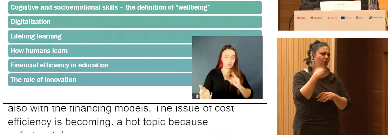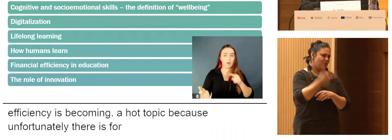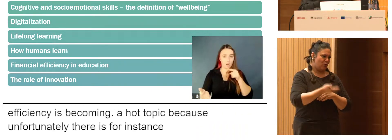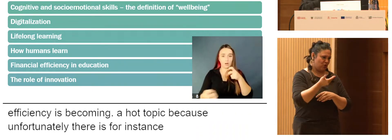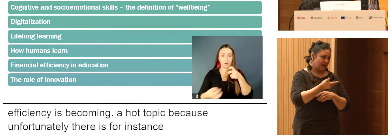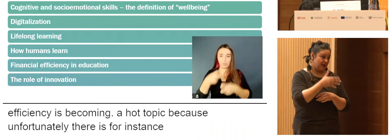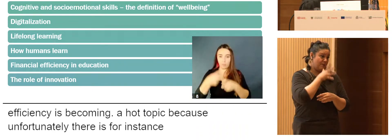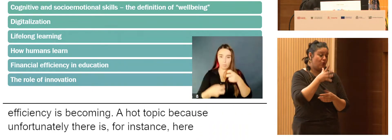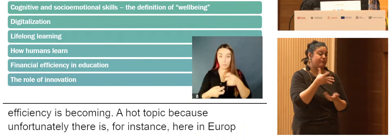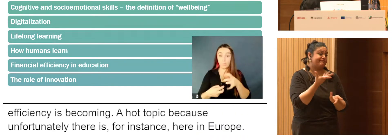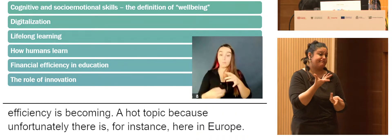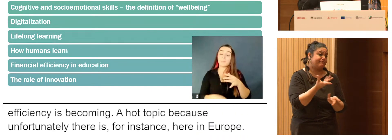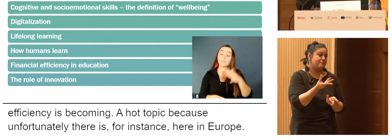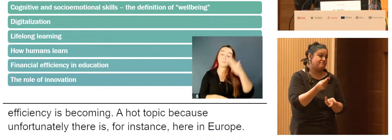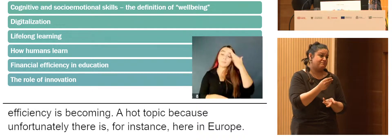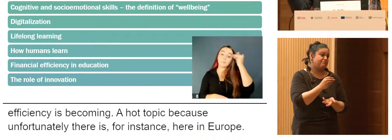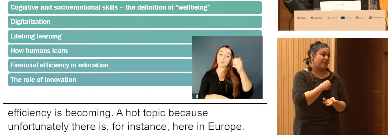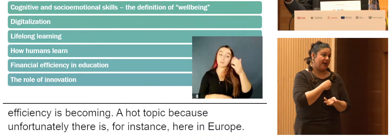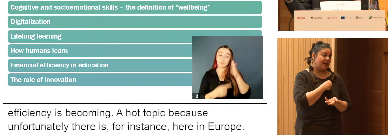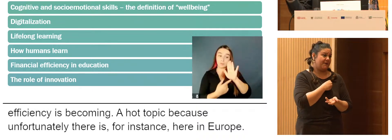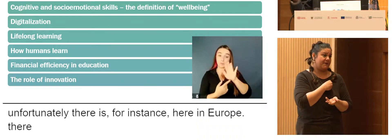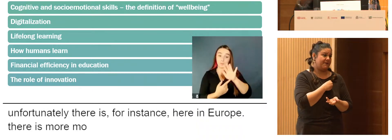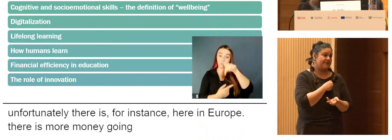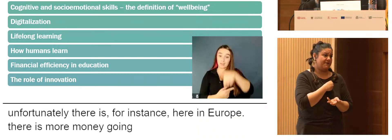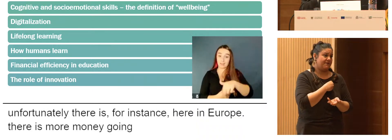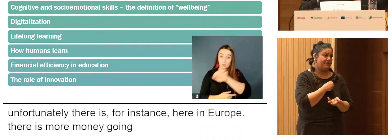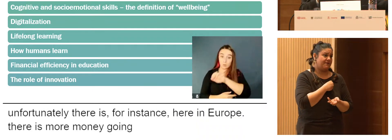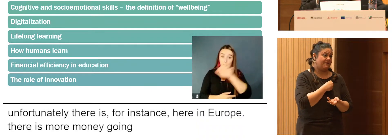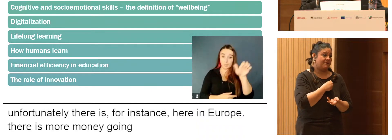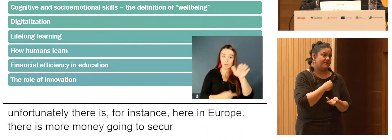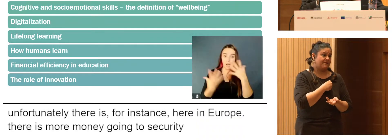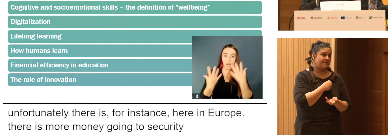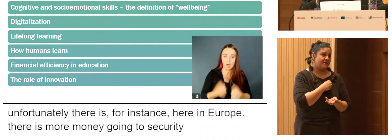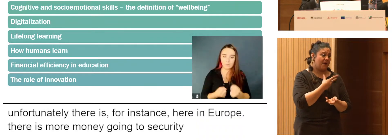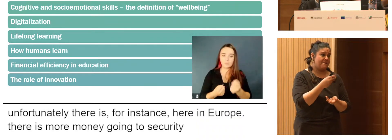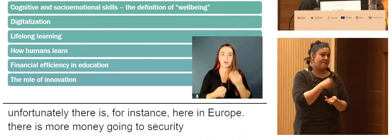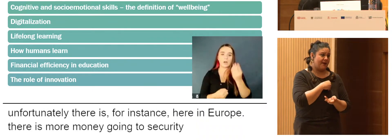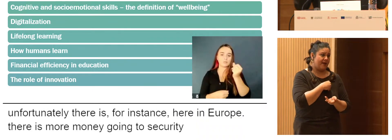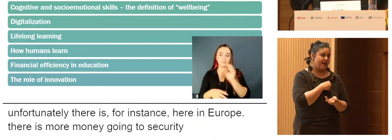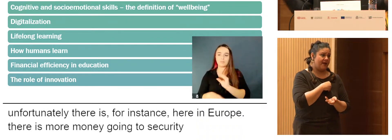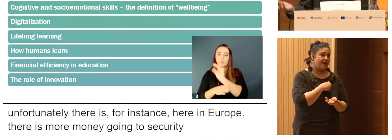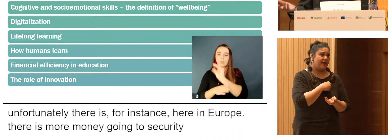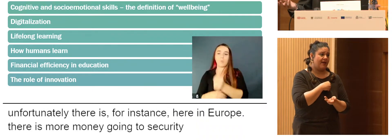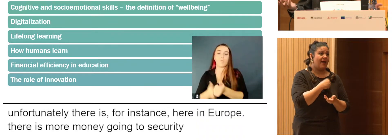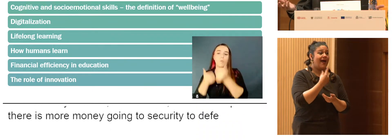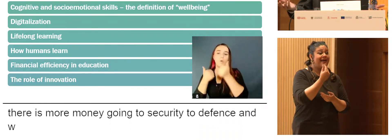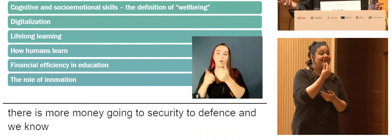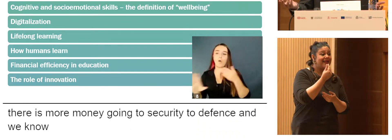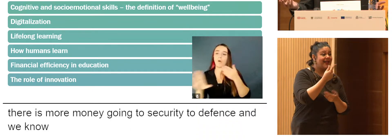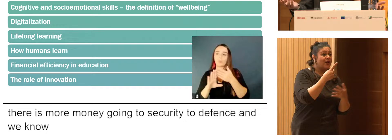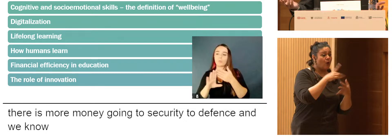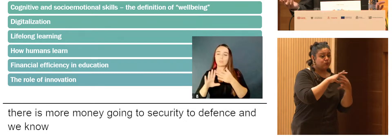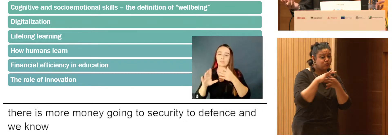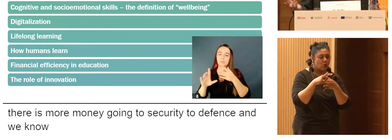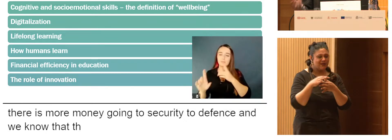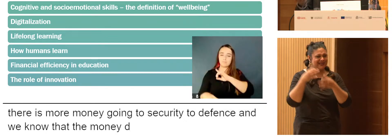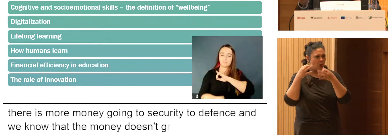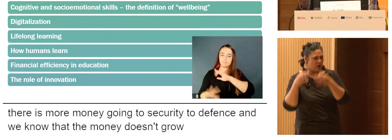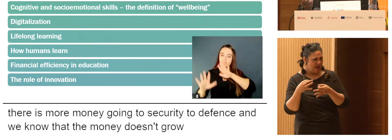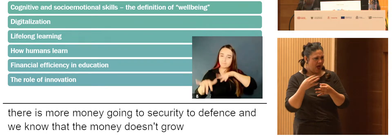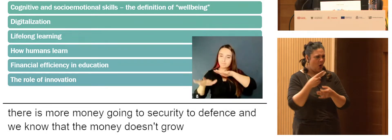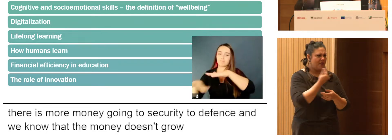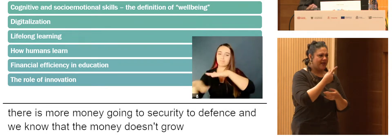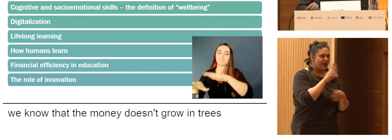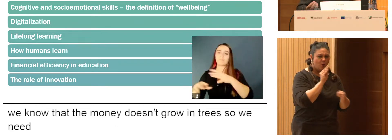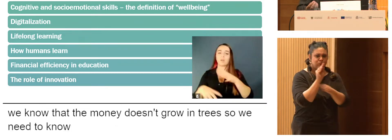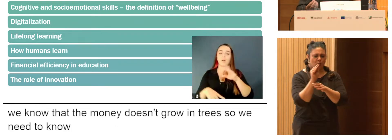here in Europe, there is more money going to security, to defense, and we know that the money doesn't grow in trees, so we need to